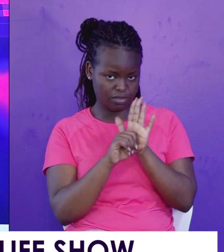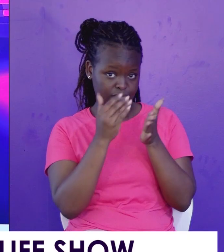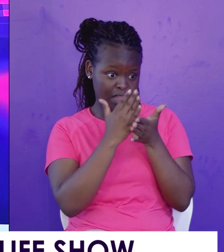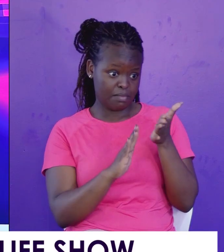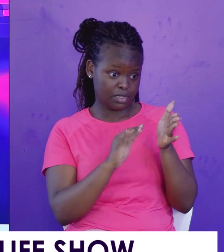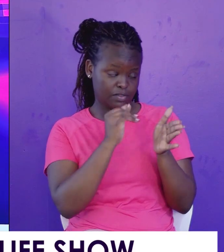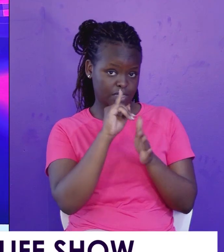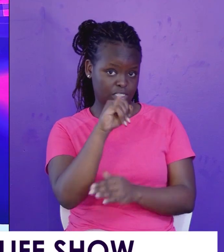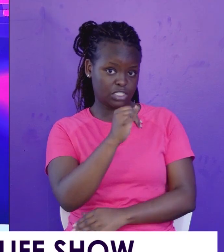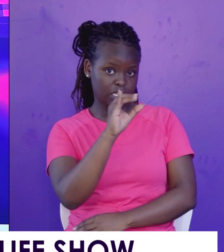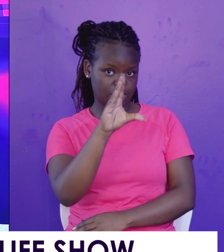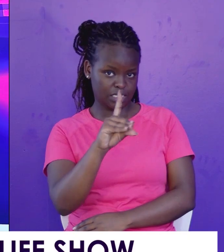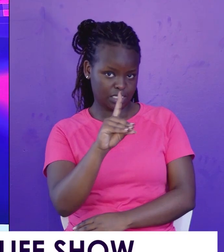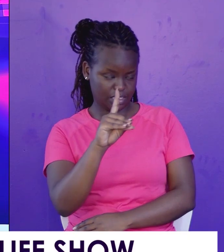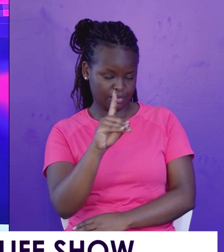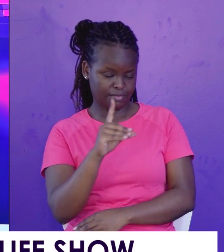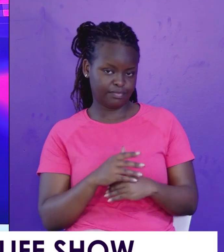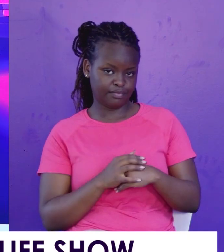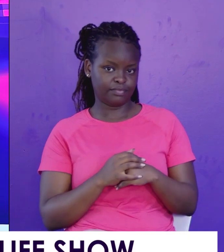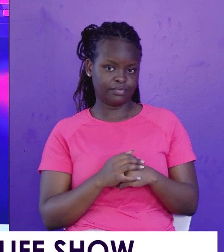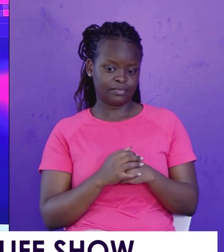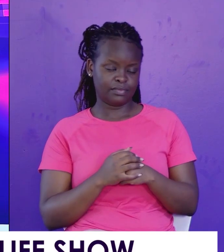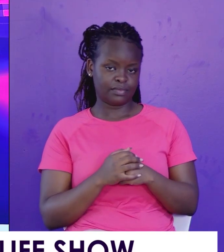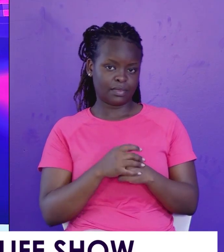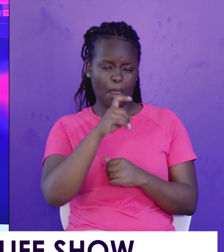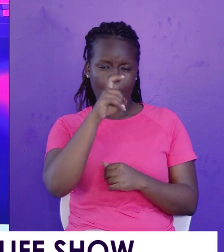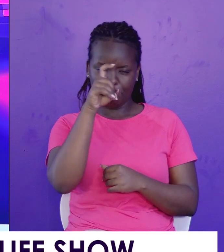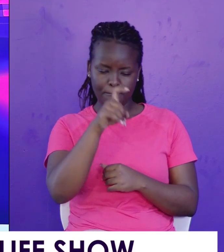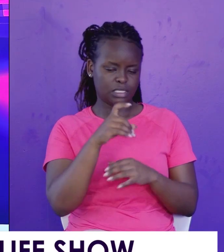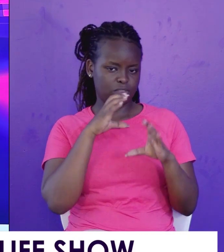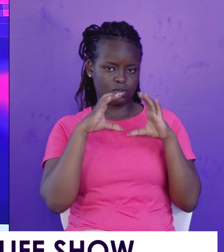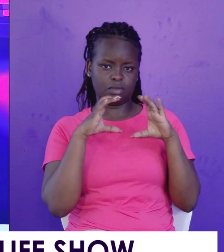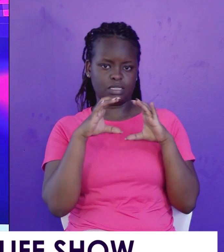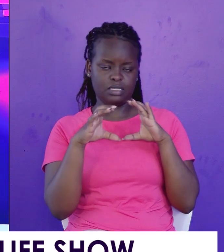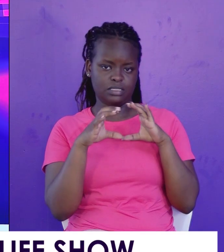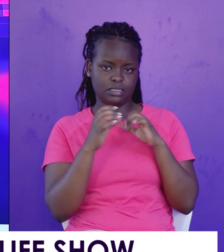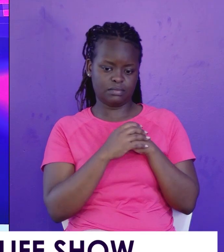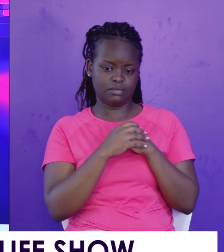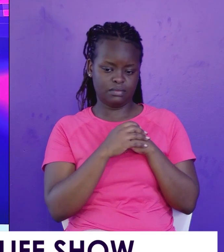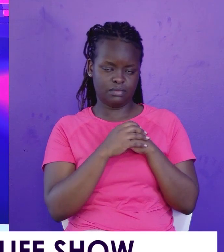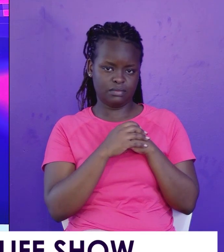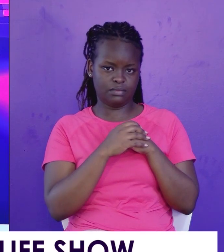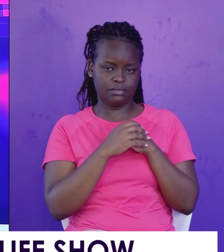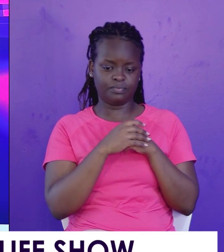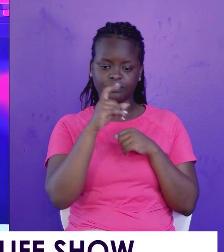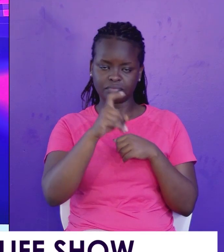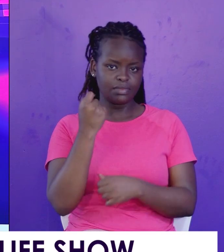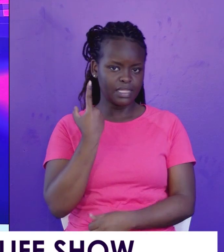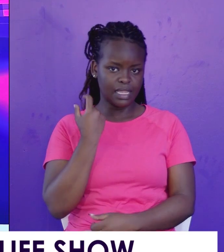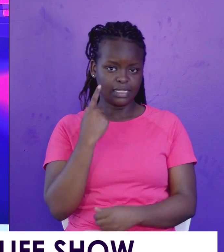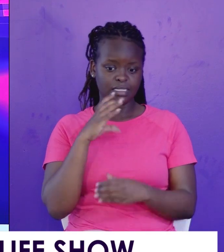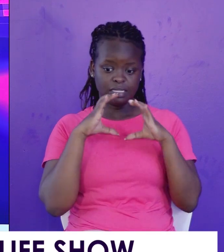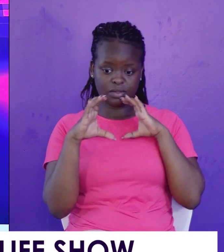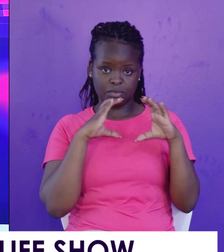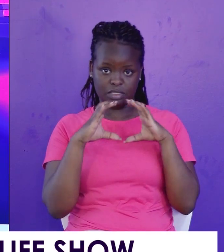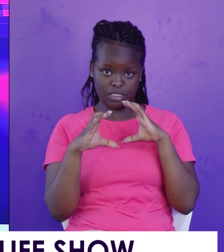job description. In these days, this world, you must really communicate. Yes. There is need for you to understand that